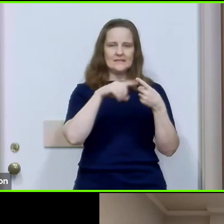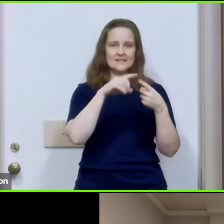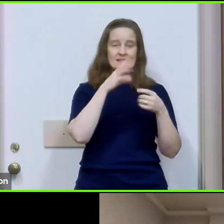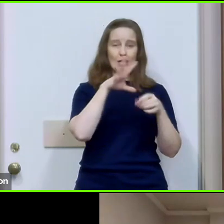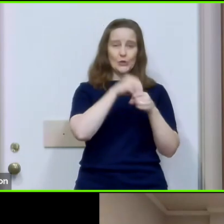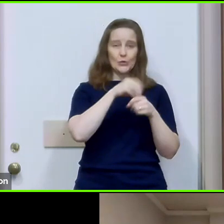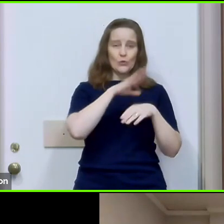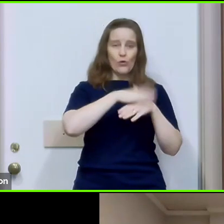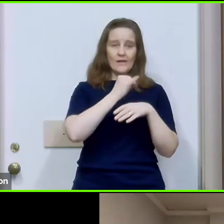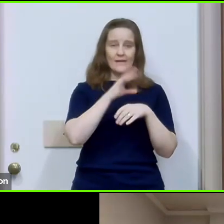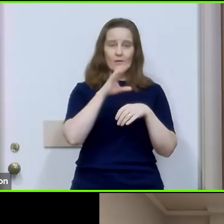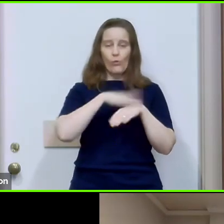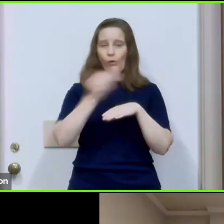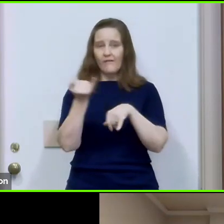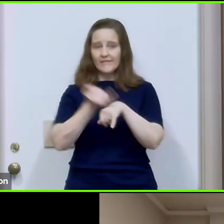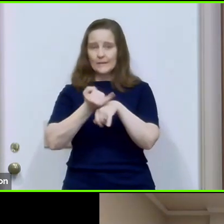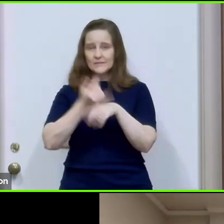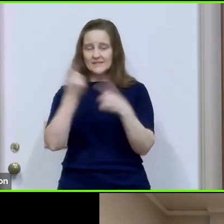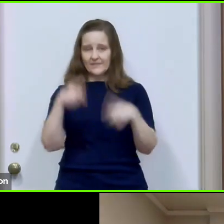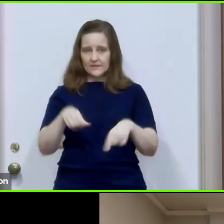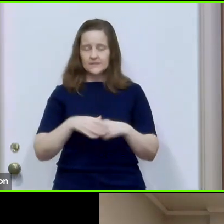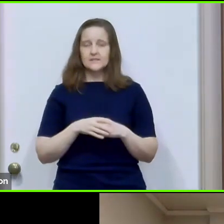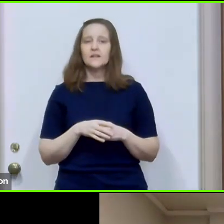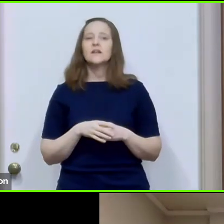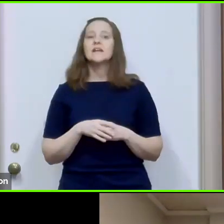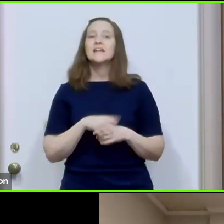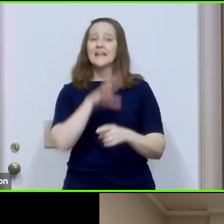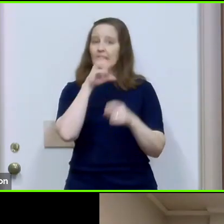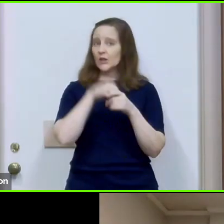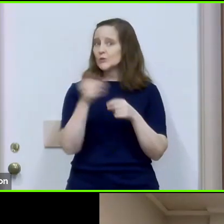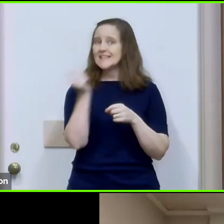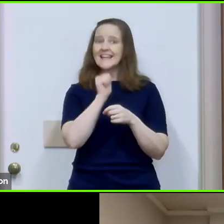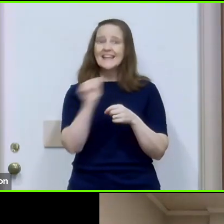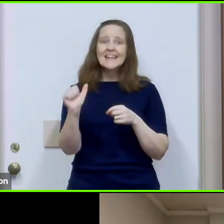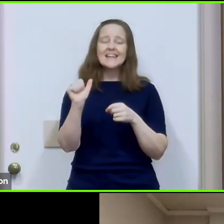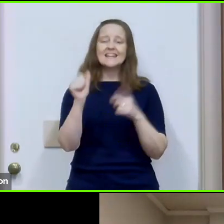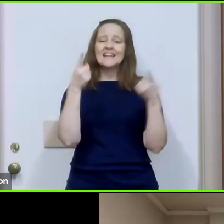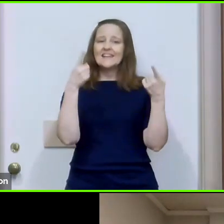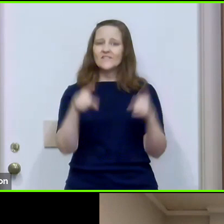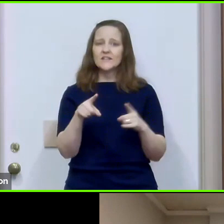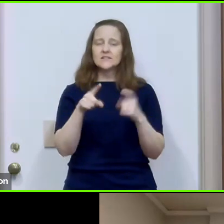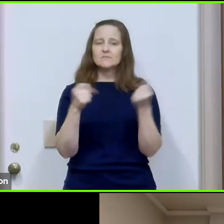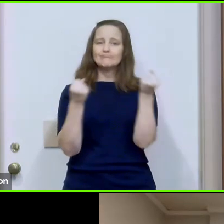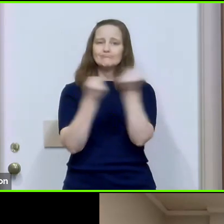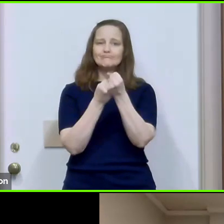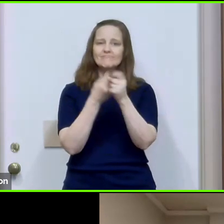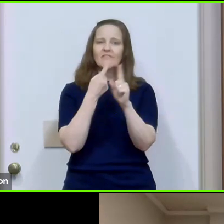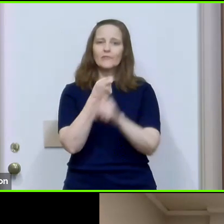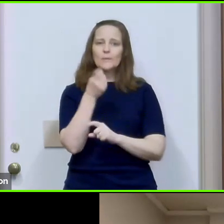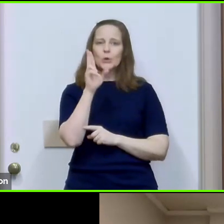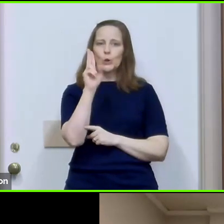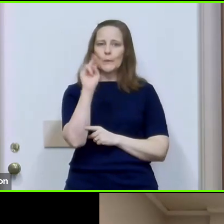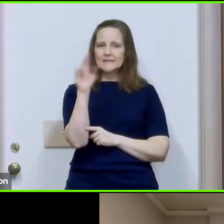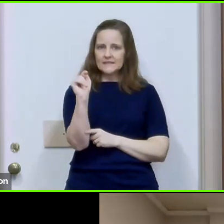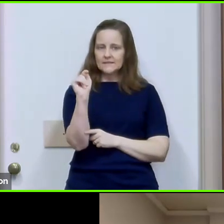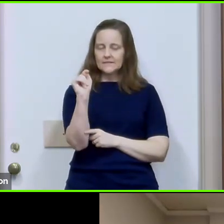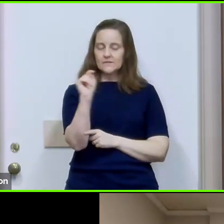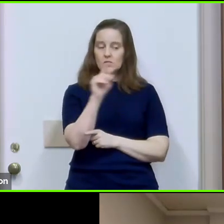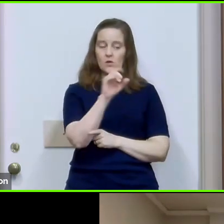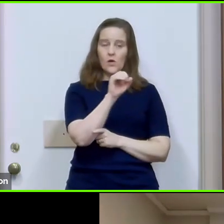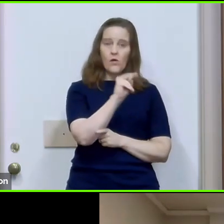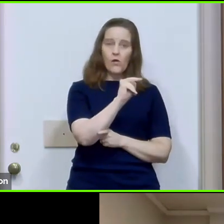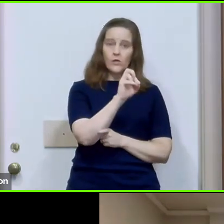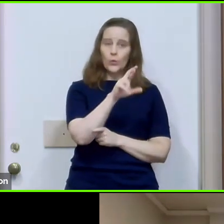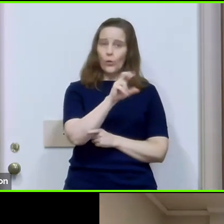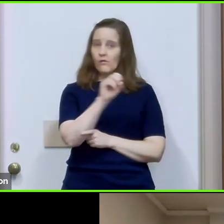campus events? So let's answer the second one first. It includes any events that are UNT sanctioned events, on or off campus.